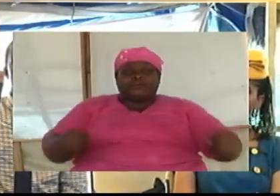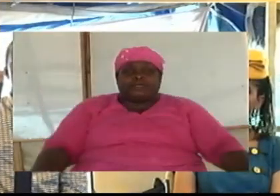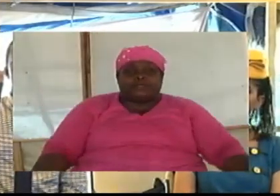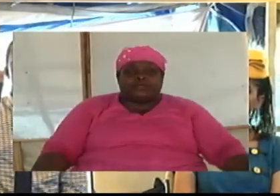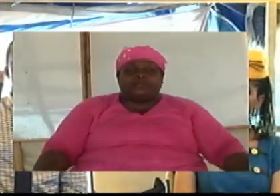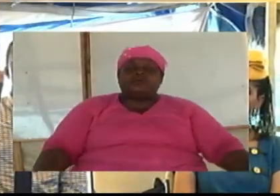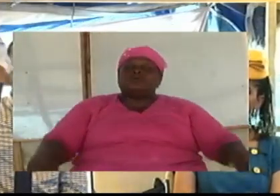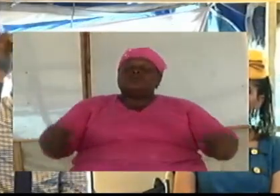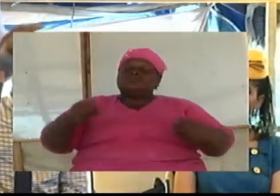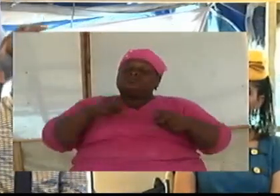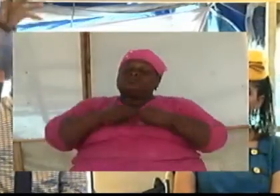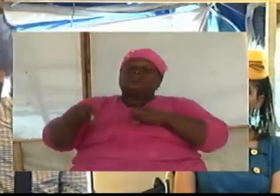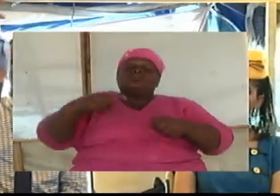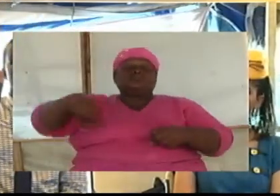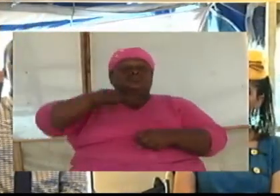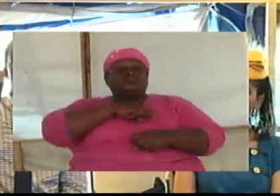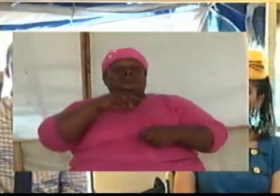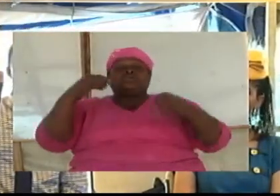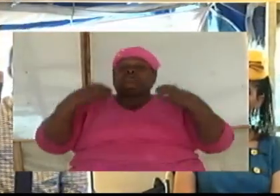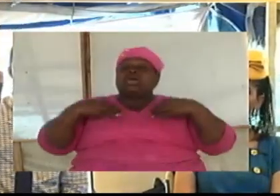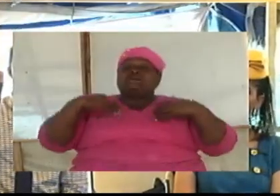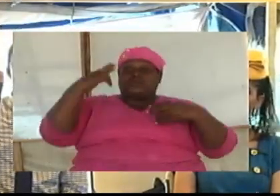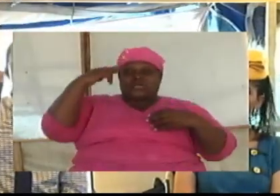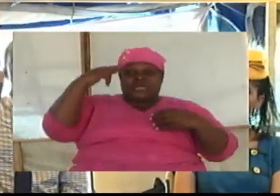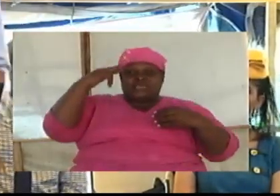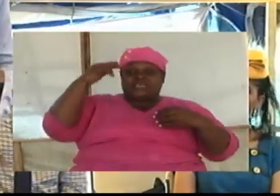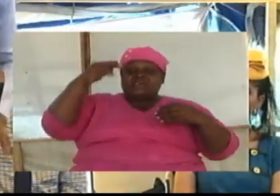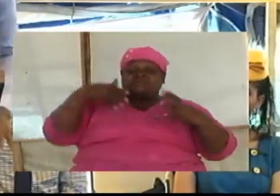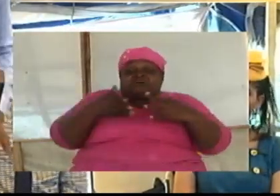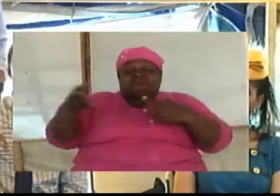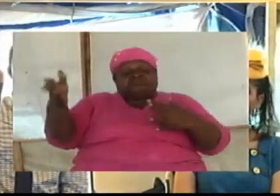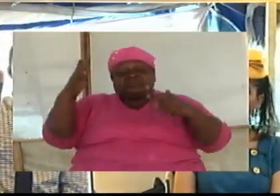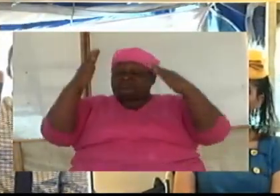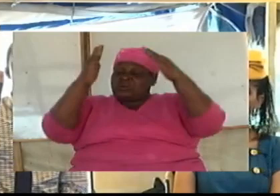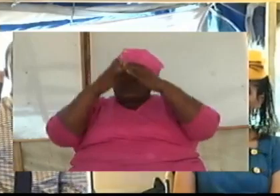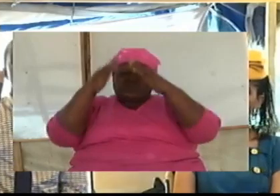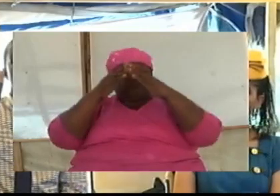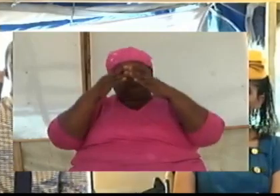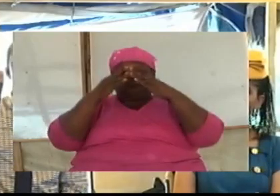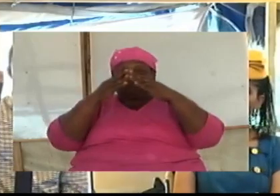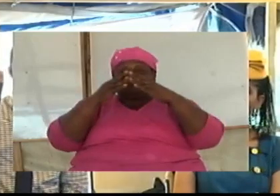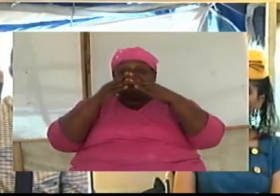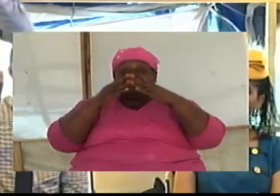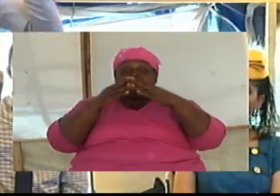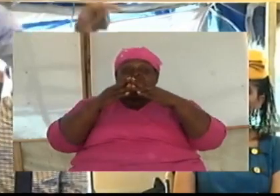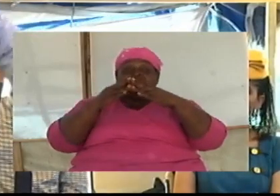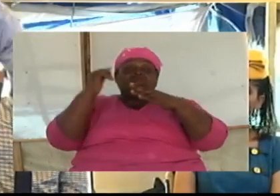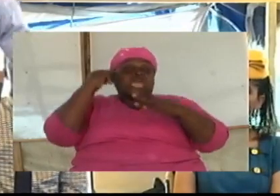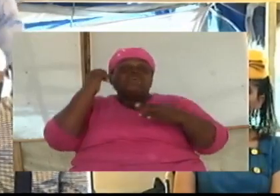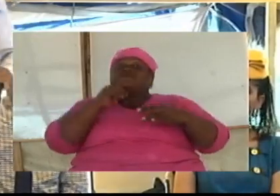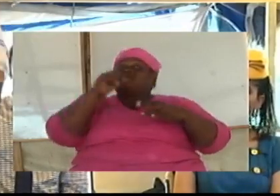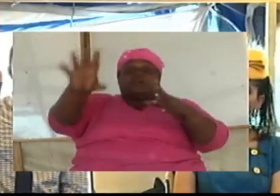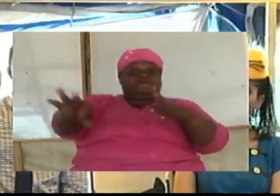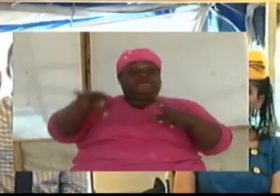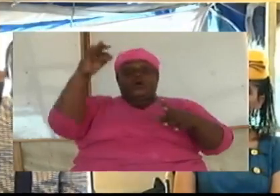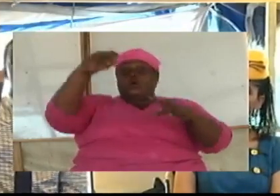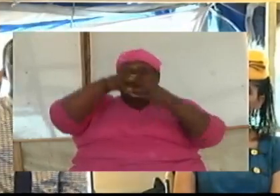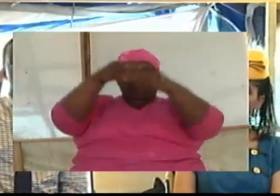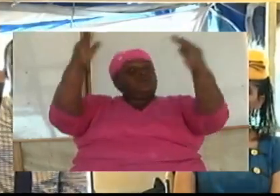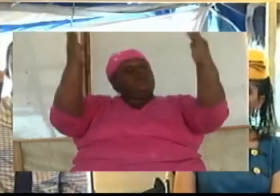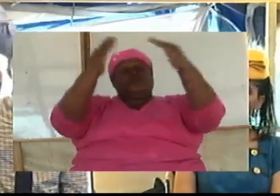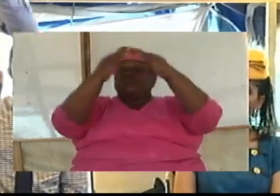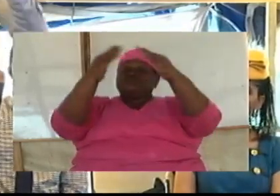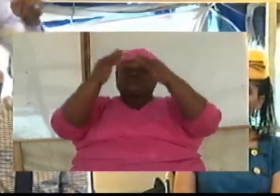we are living, there is a house. Hallelujah. And if you are not found in the house, praise God